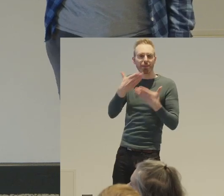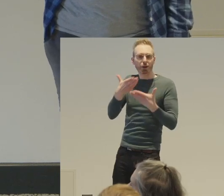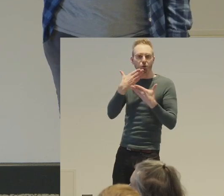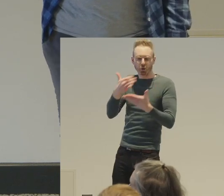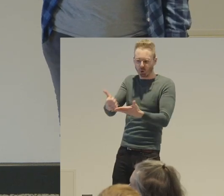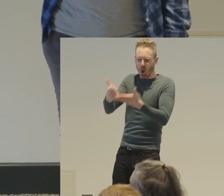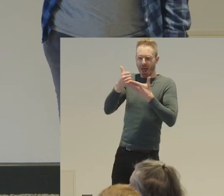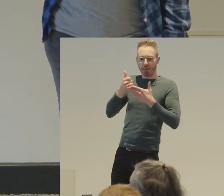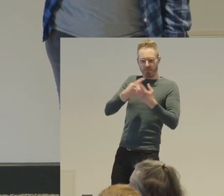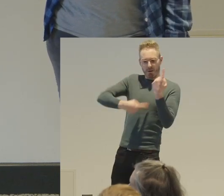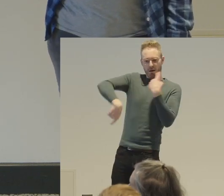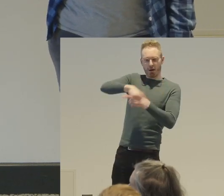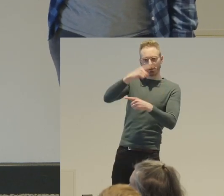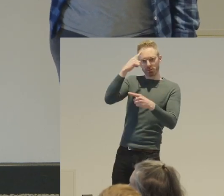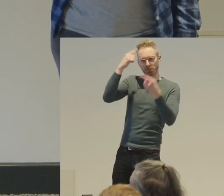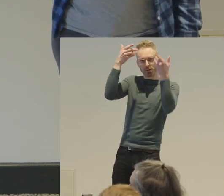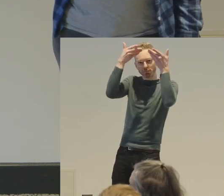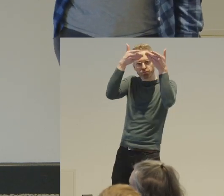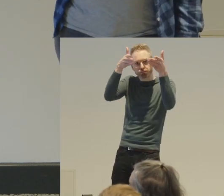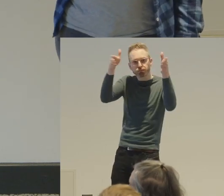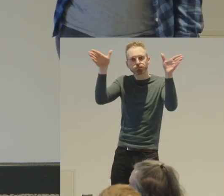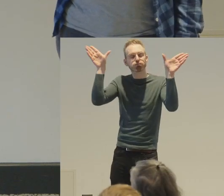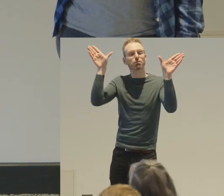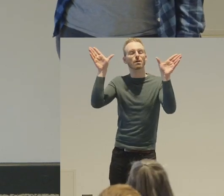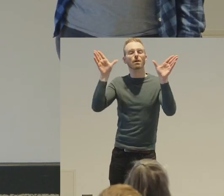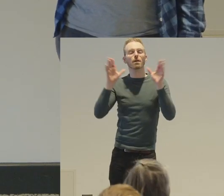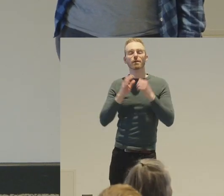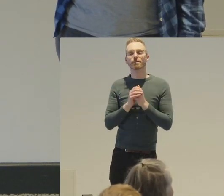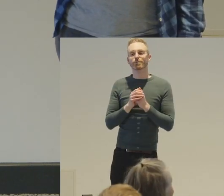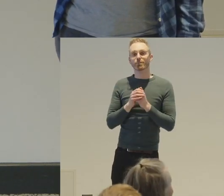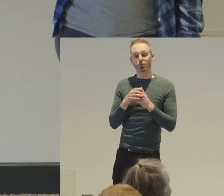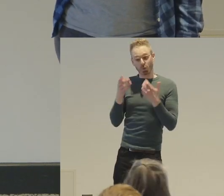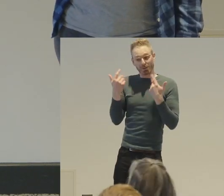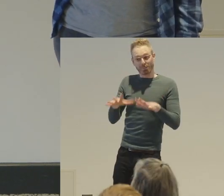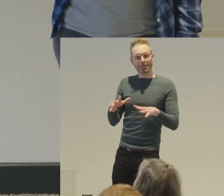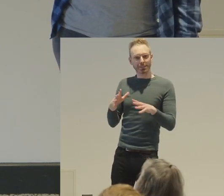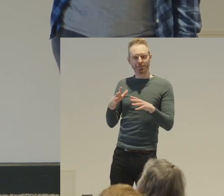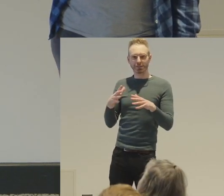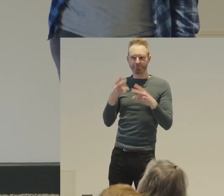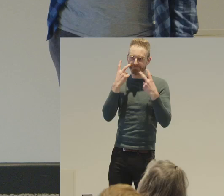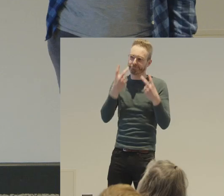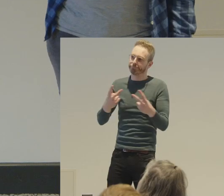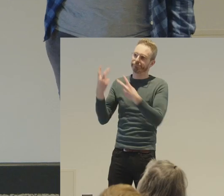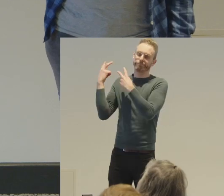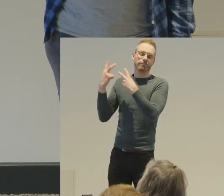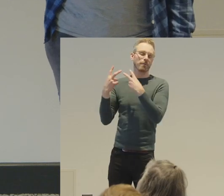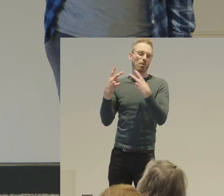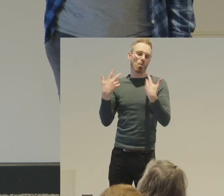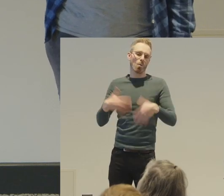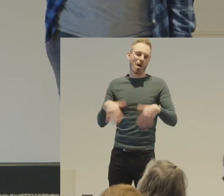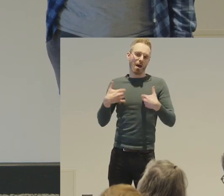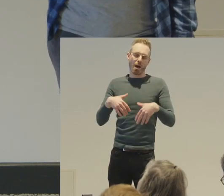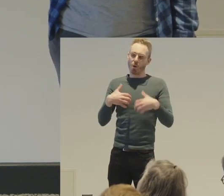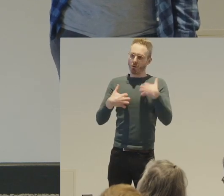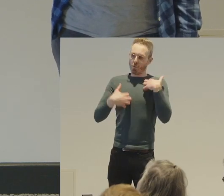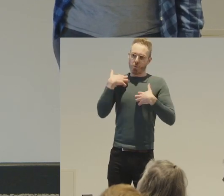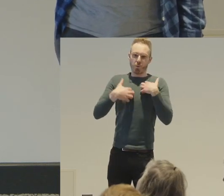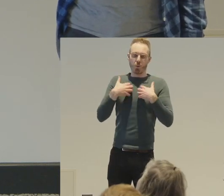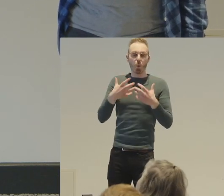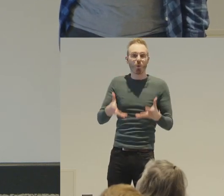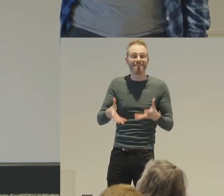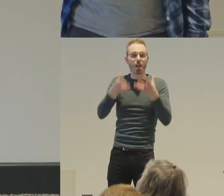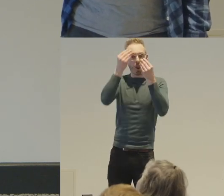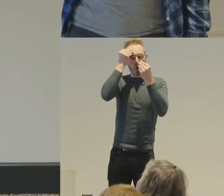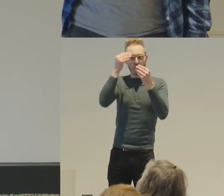exciting thing has been how much we have learned, but also how confident our teams have